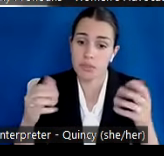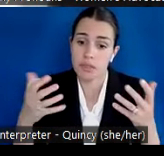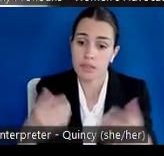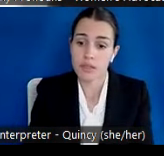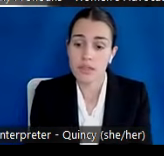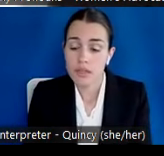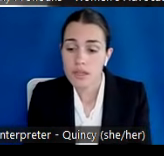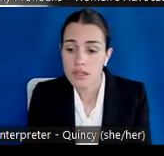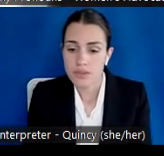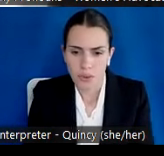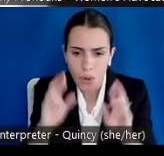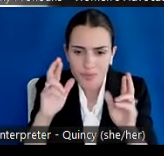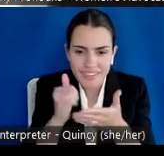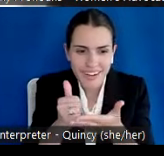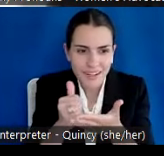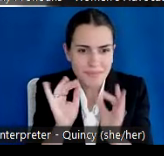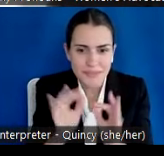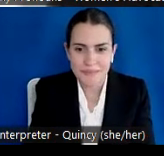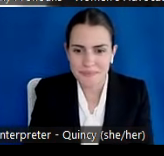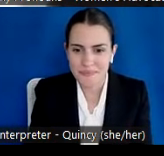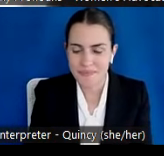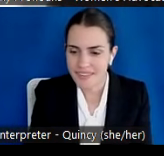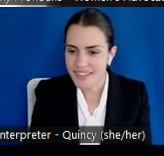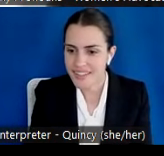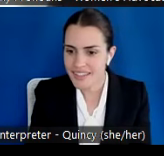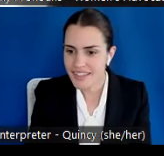So hopefully that helped answer the question.